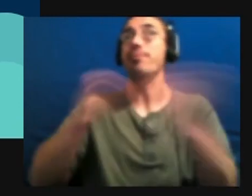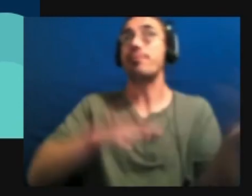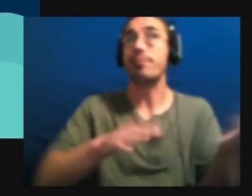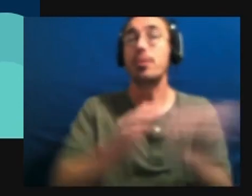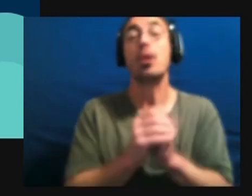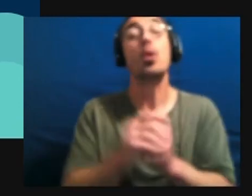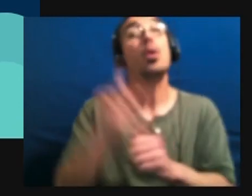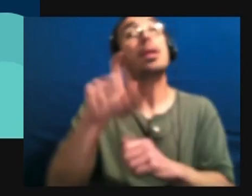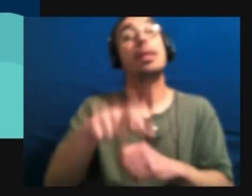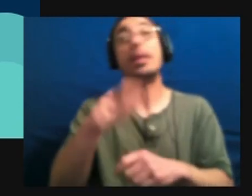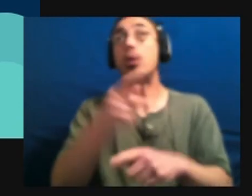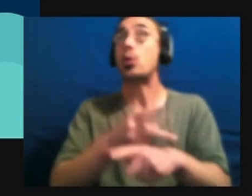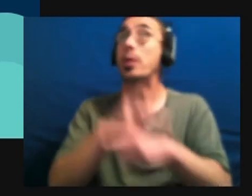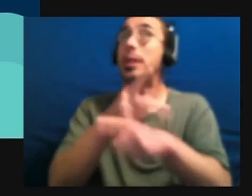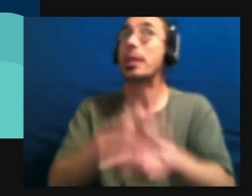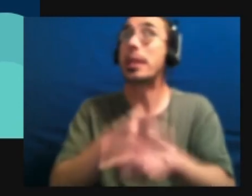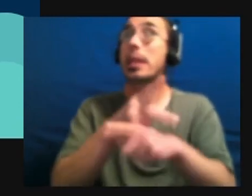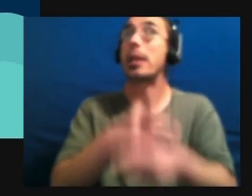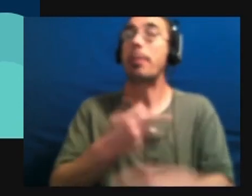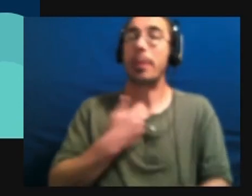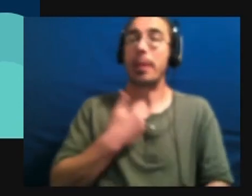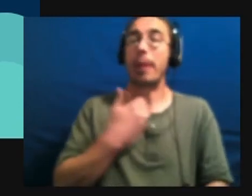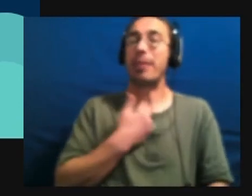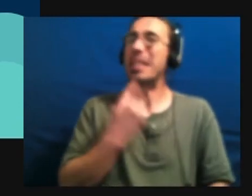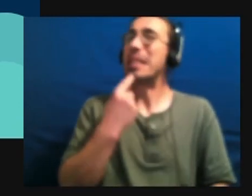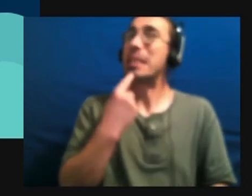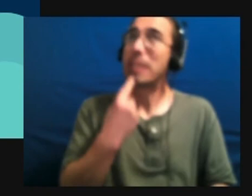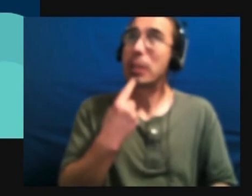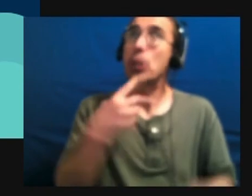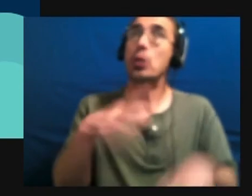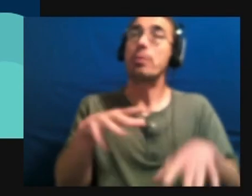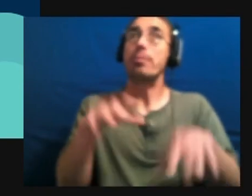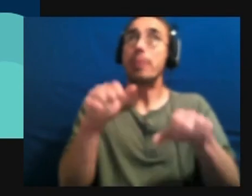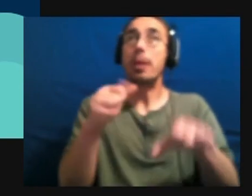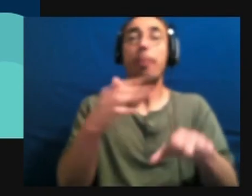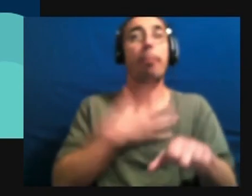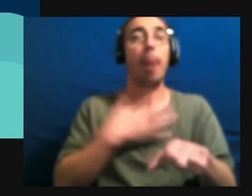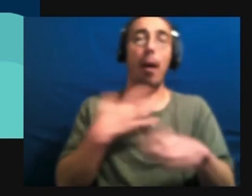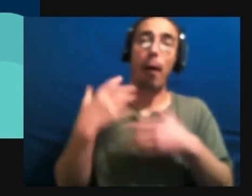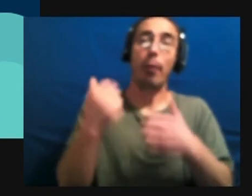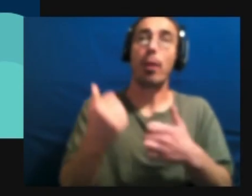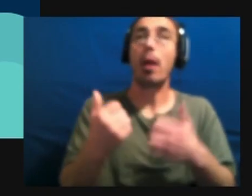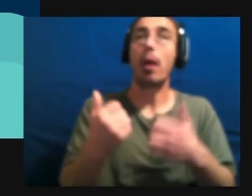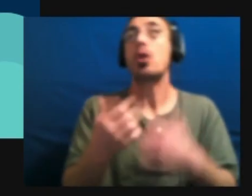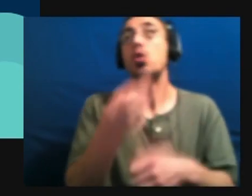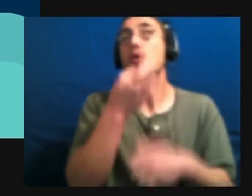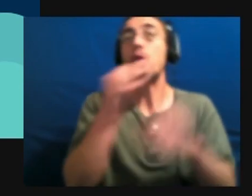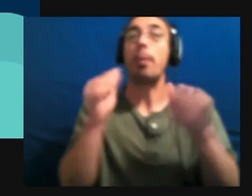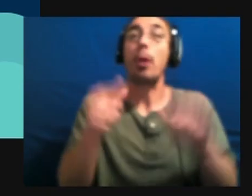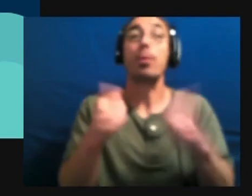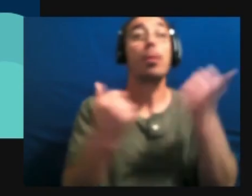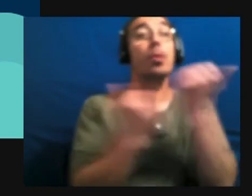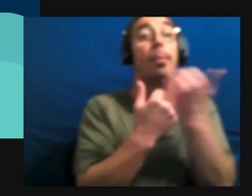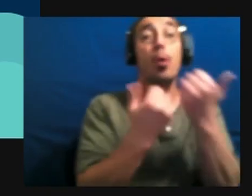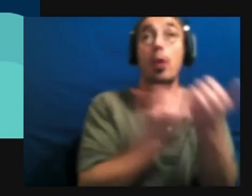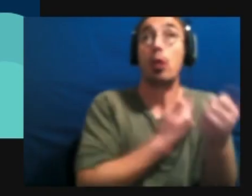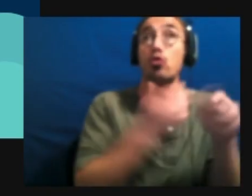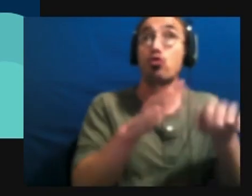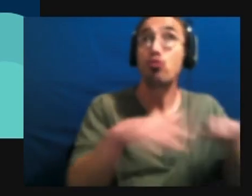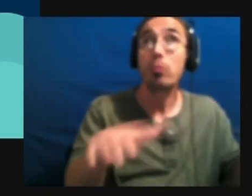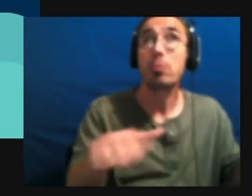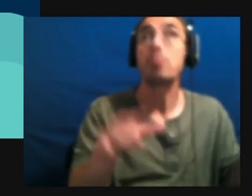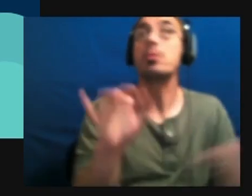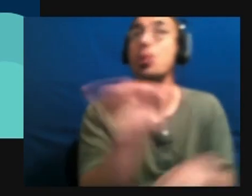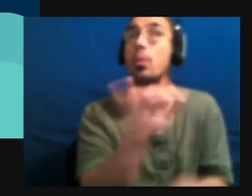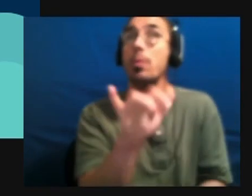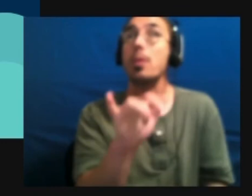take that very seriously as early as we can, and supporting our kids. Like